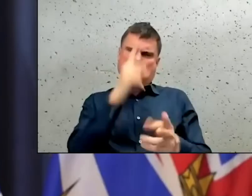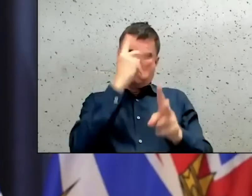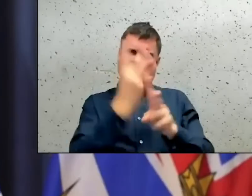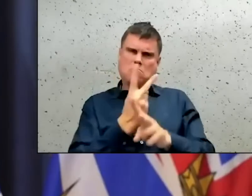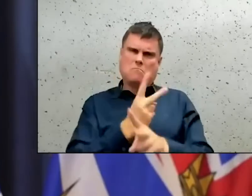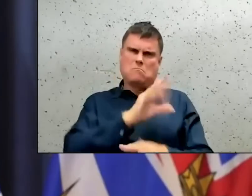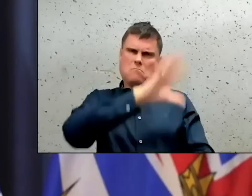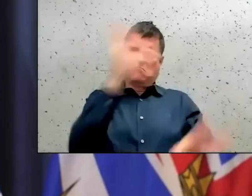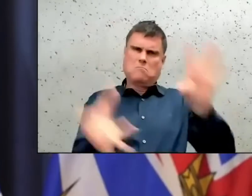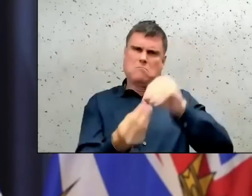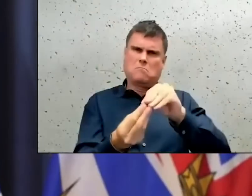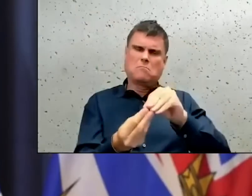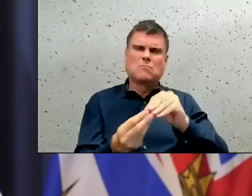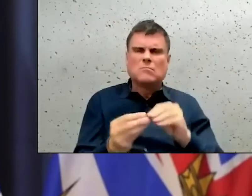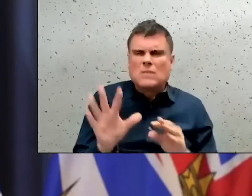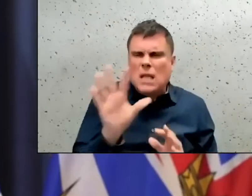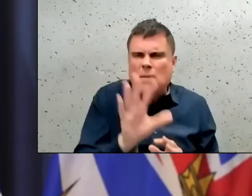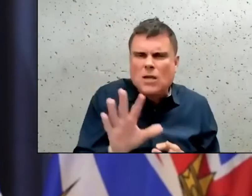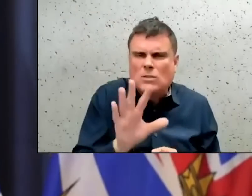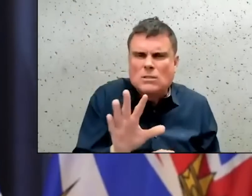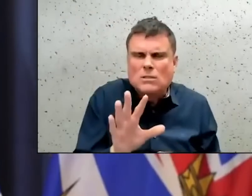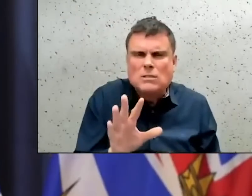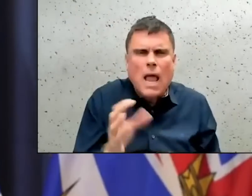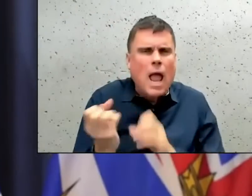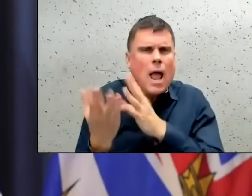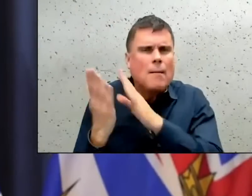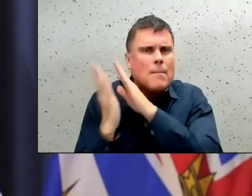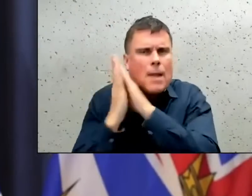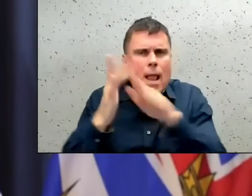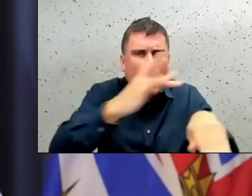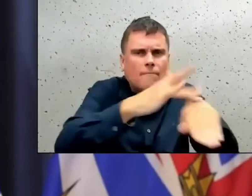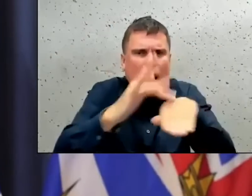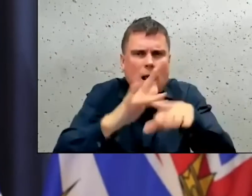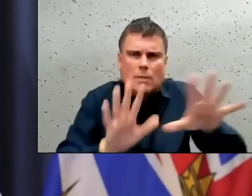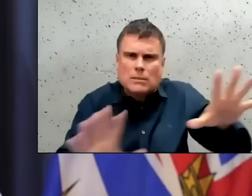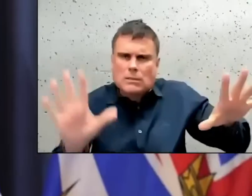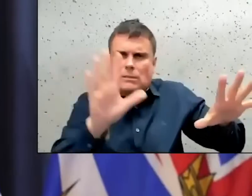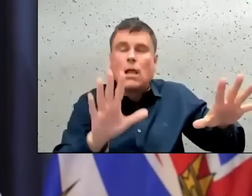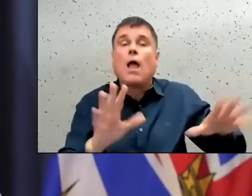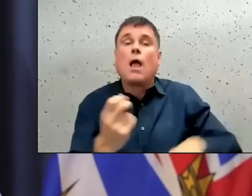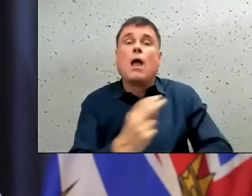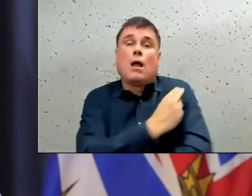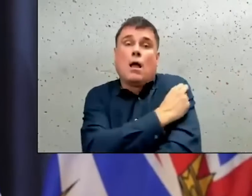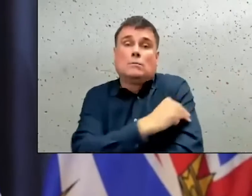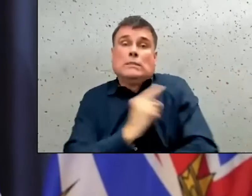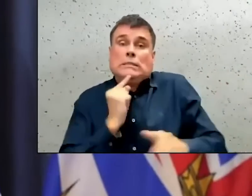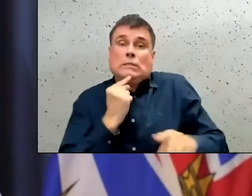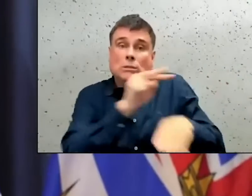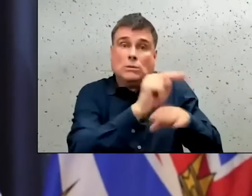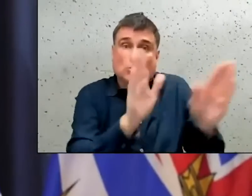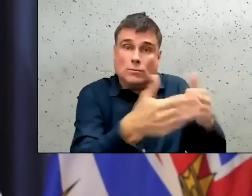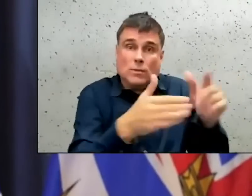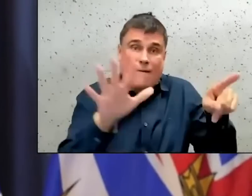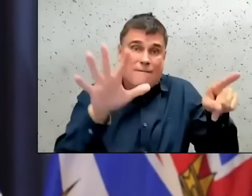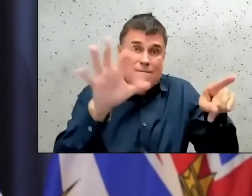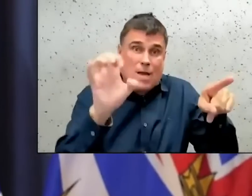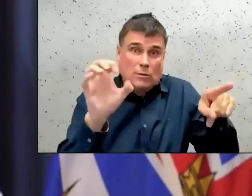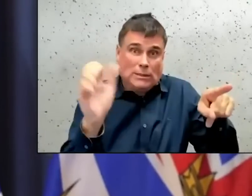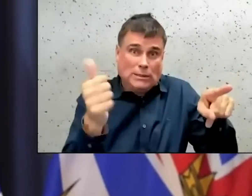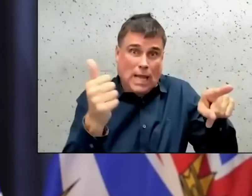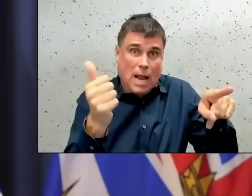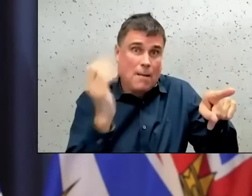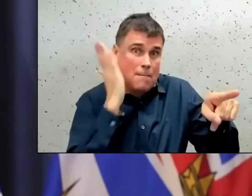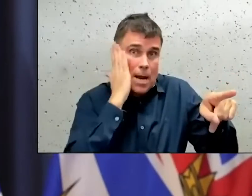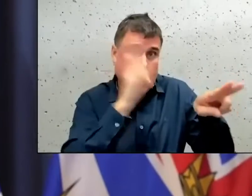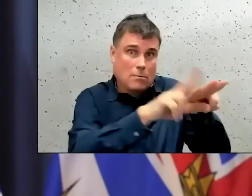census across BC hospitals. In terms of critical care, as you recall, we have 510 total base beds in critical care across